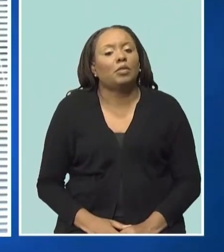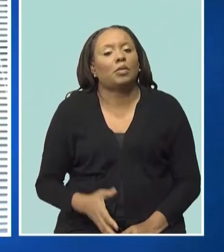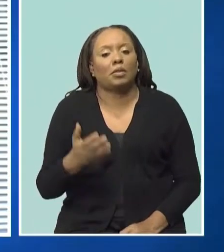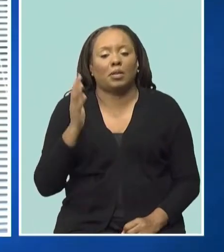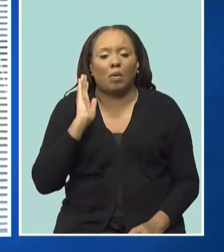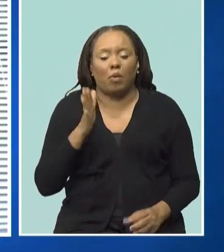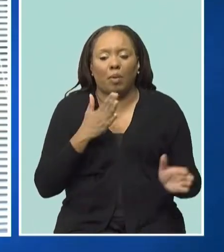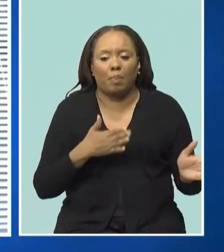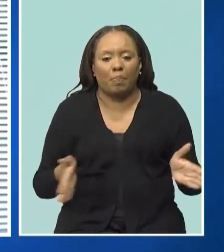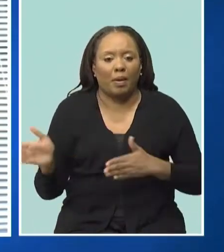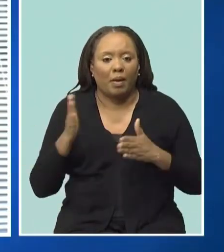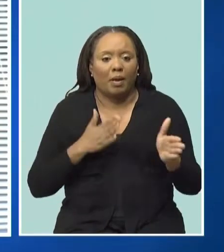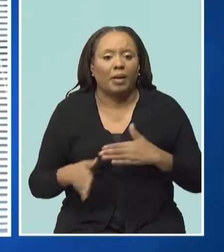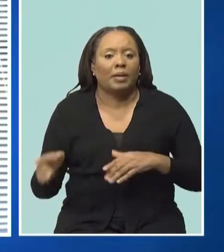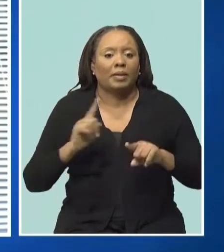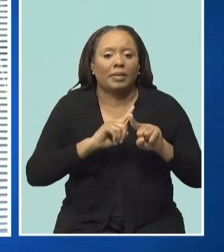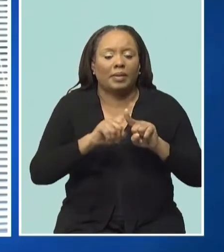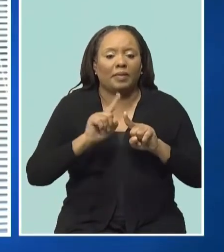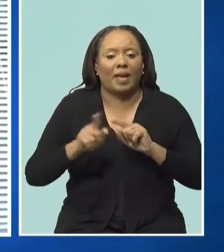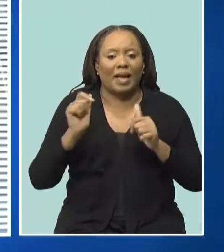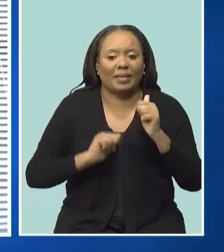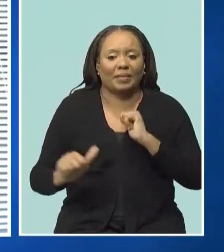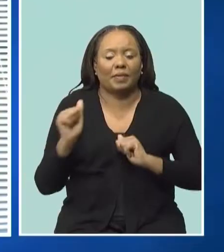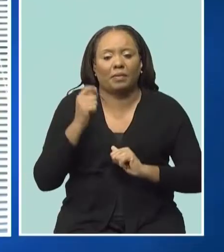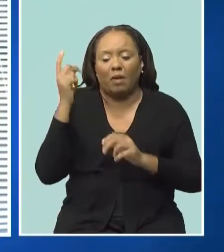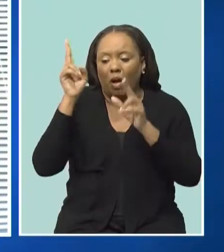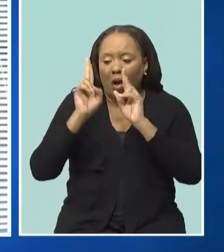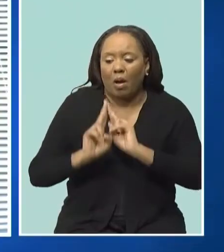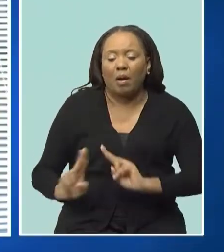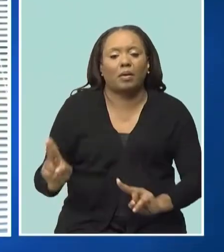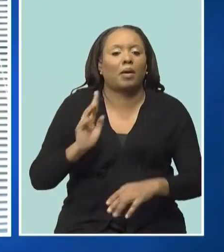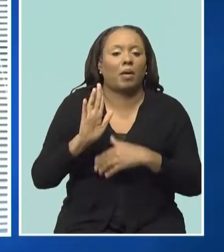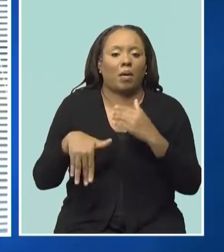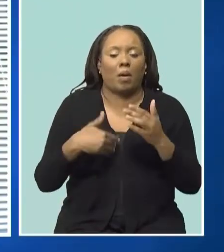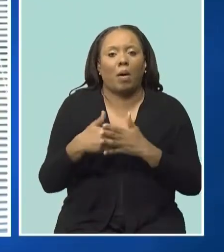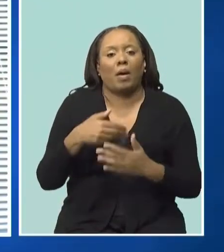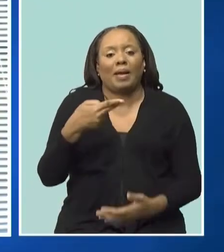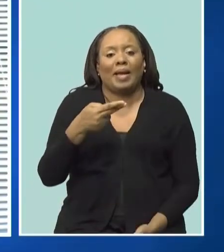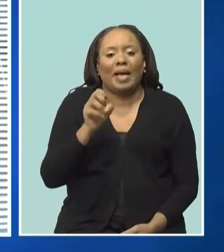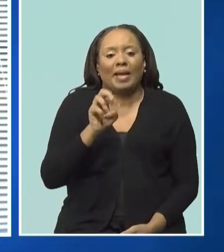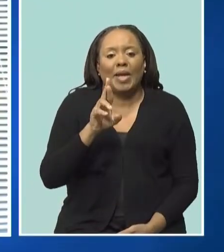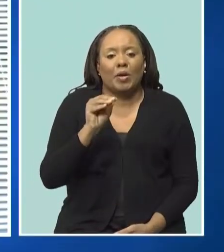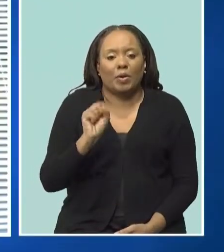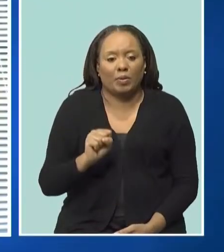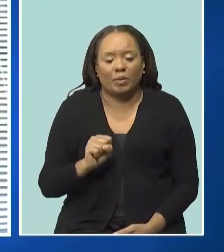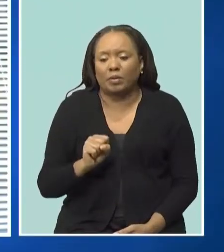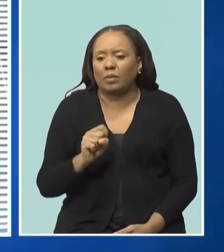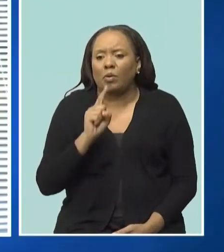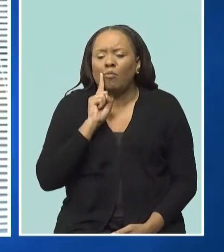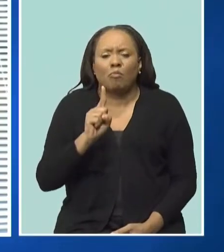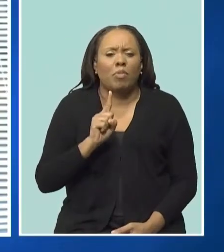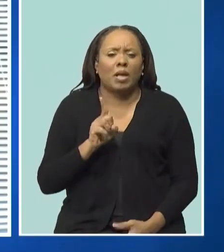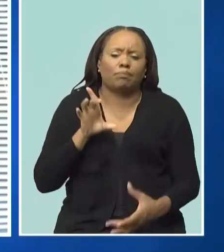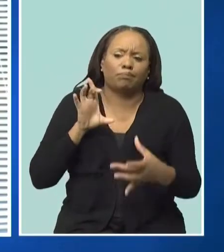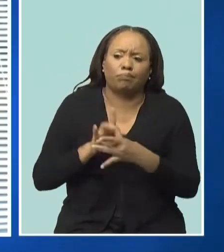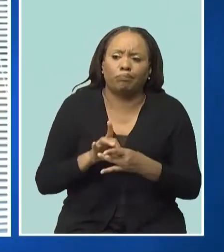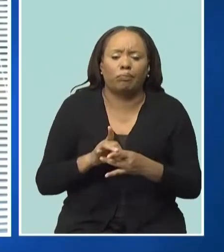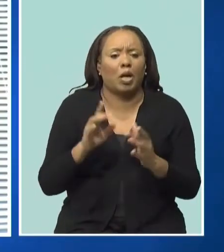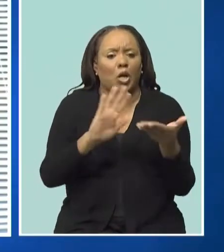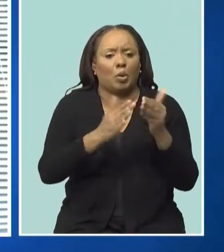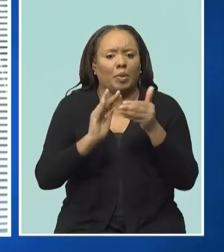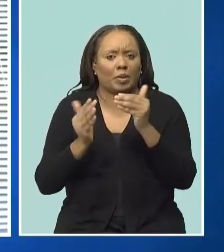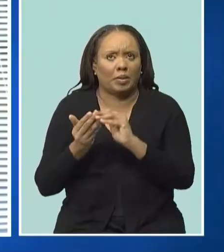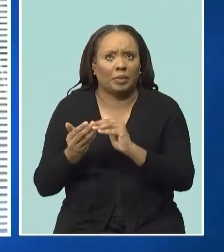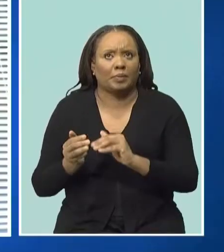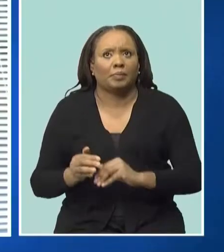activities in order to be able to honor those heroes. So very community-based, very community-grounded in terms of activity. I